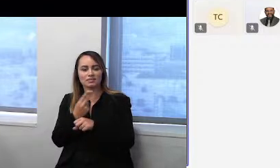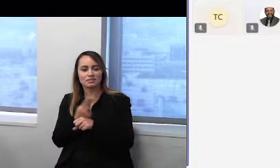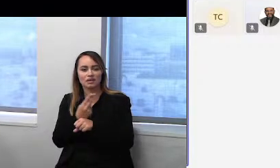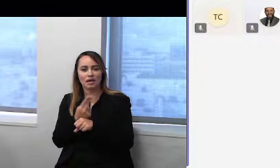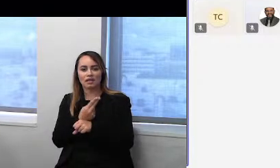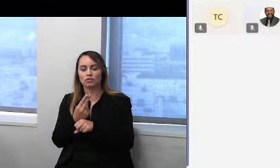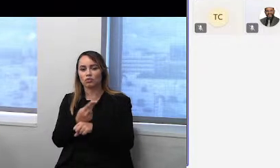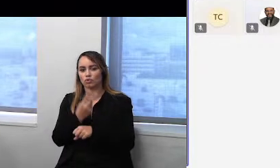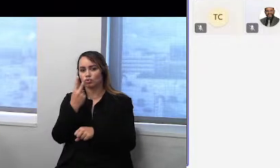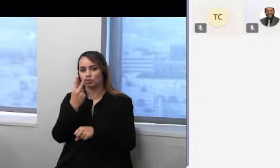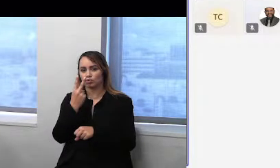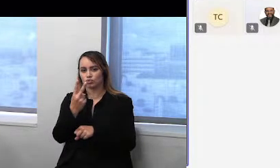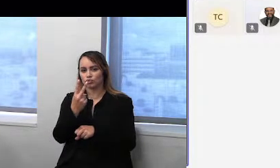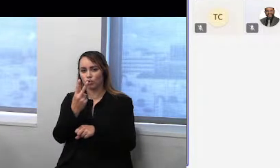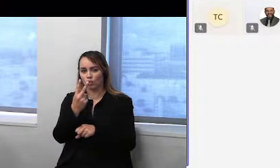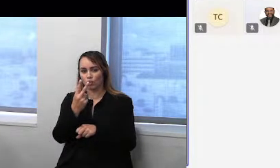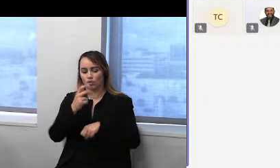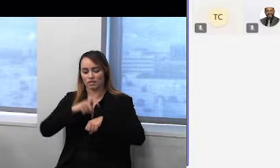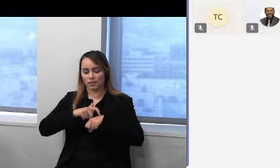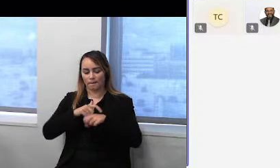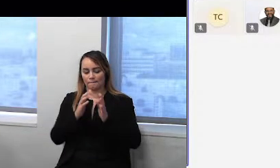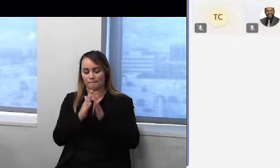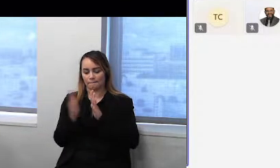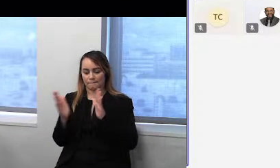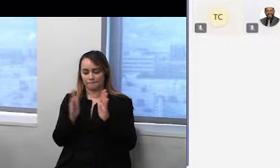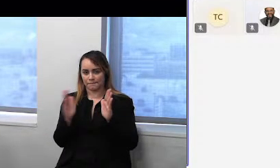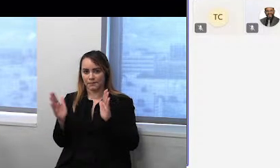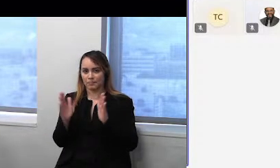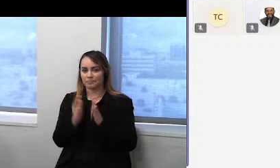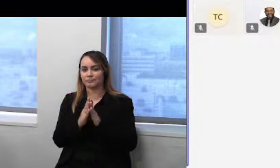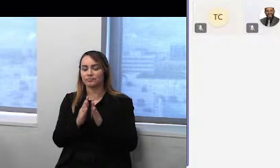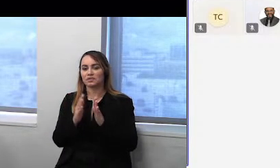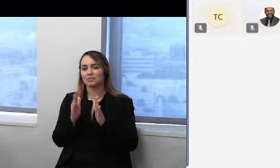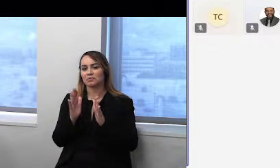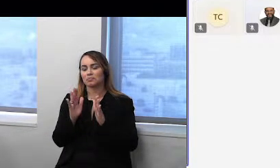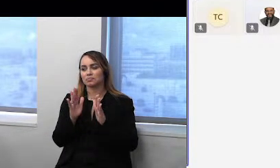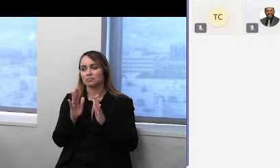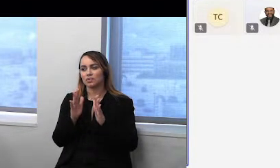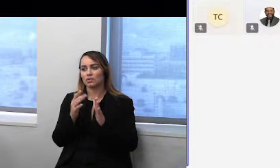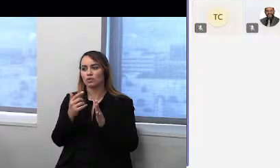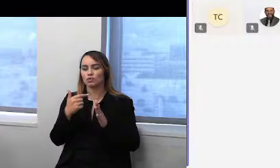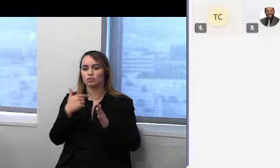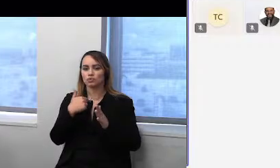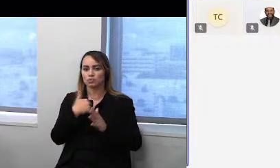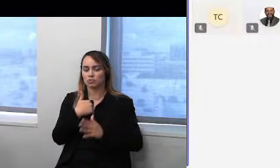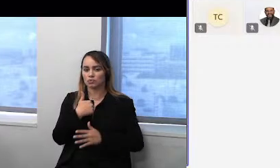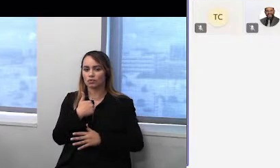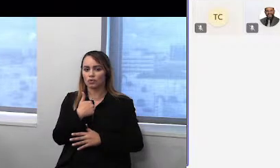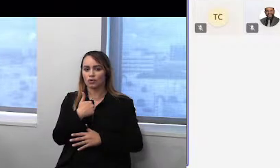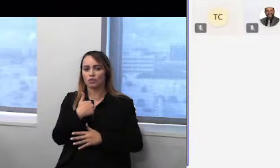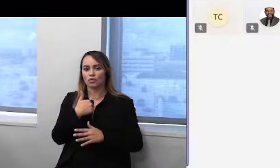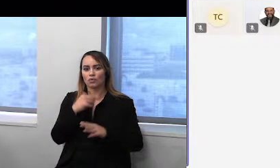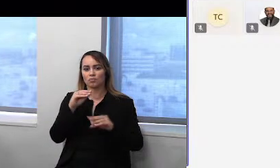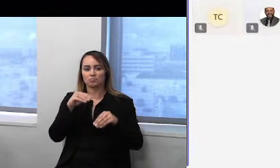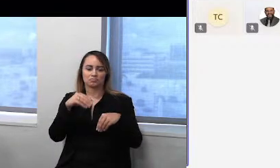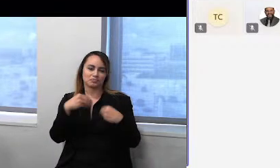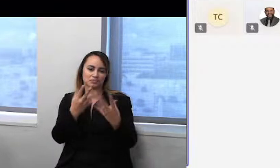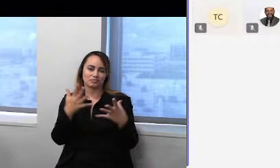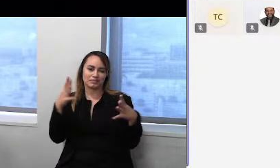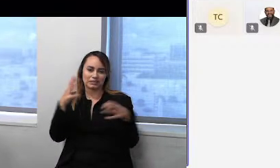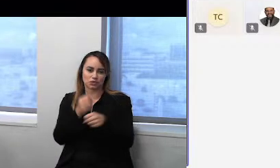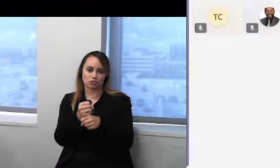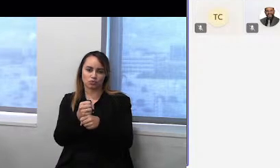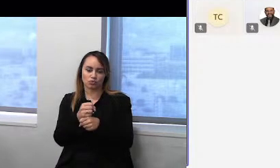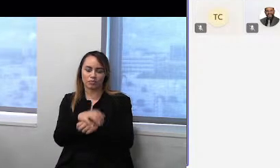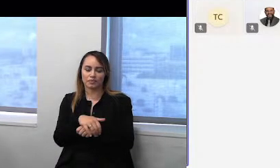we're assessing. So I'm going to give you a high-level view of them. So the integrated resource plan has a no further additions or additions